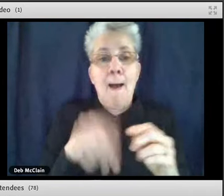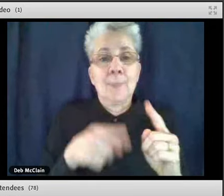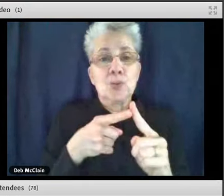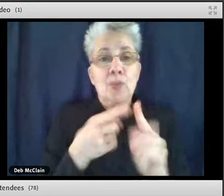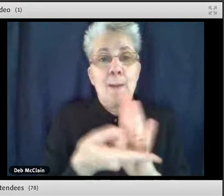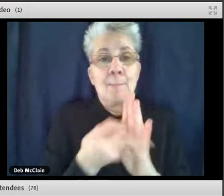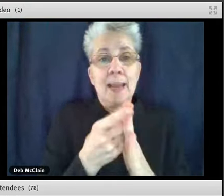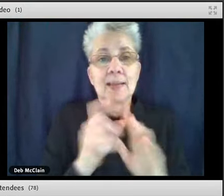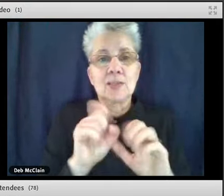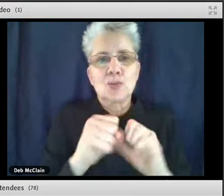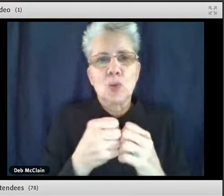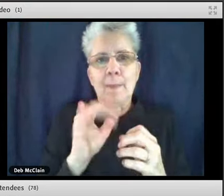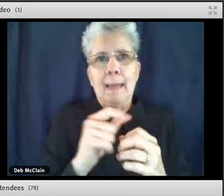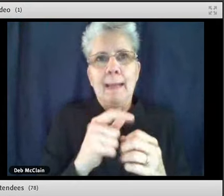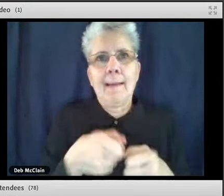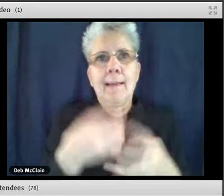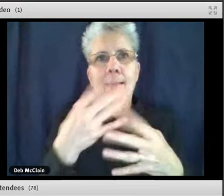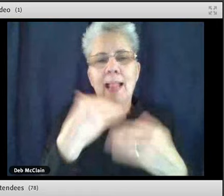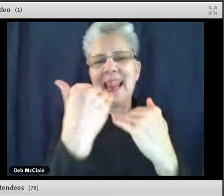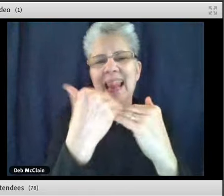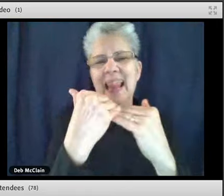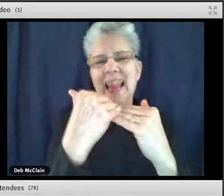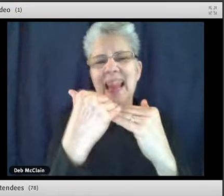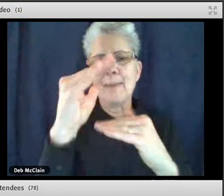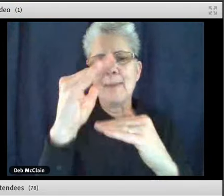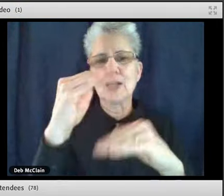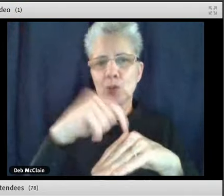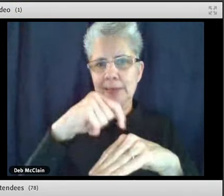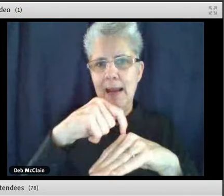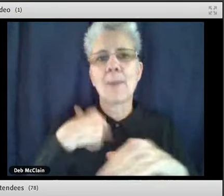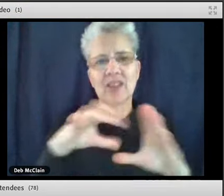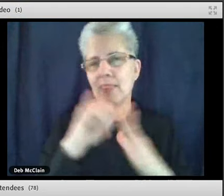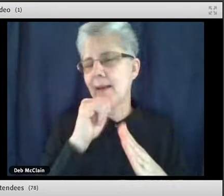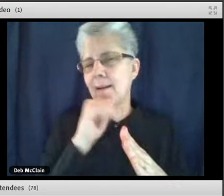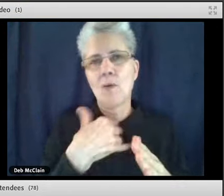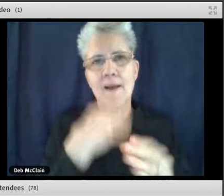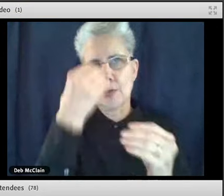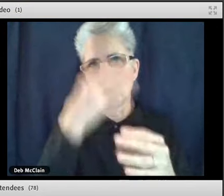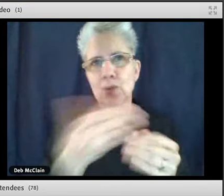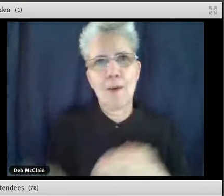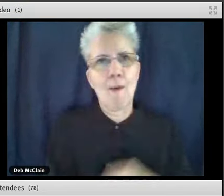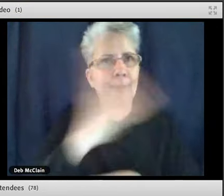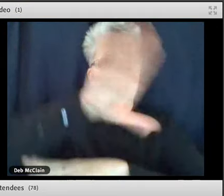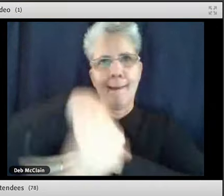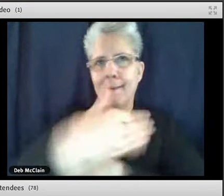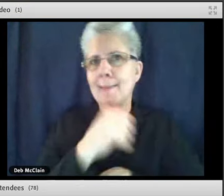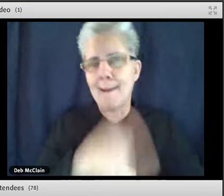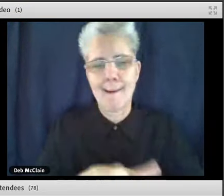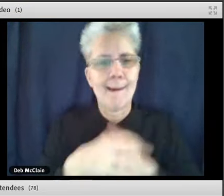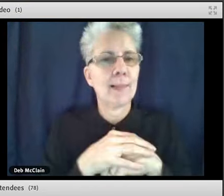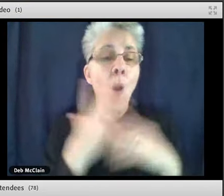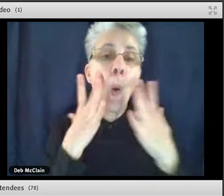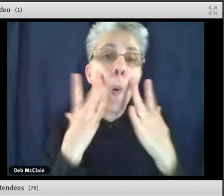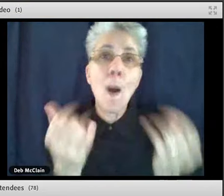help you. For me, huge. Knowing the facts, right? Knowing how to determine what's real, what's not, what's a